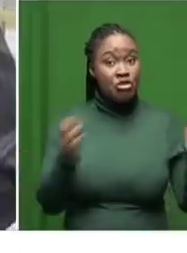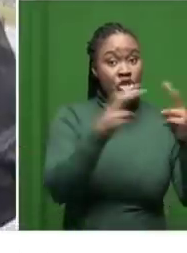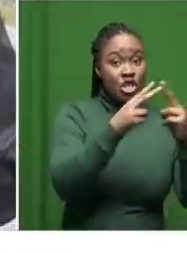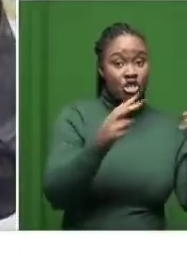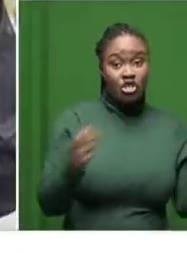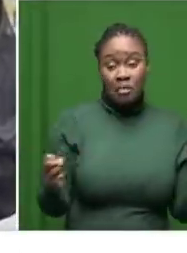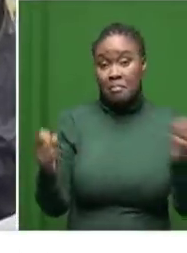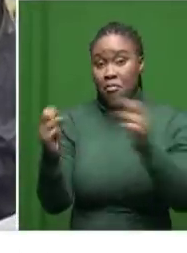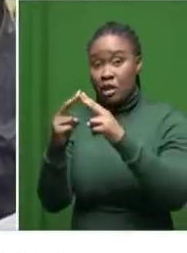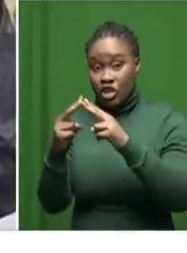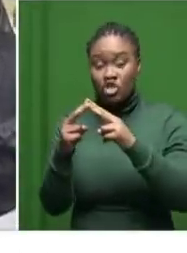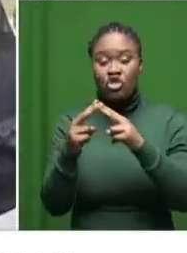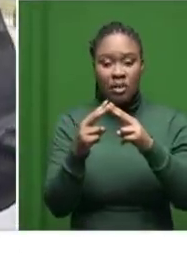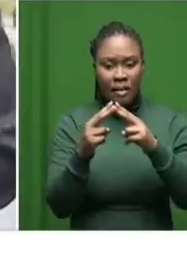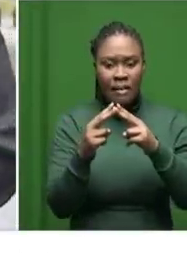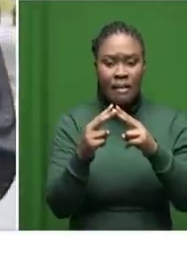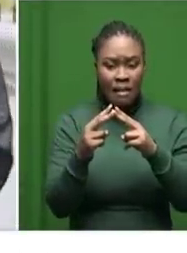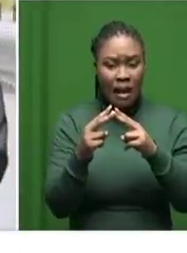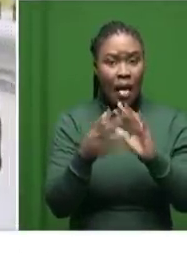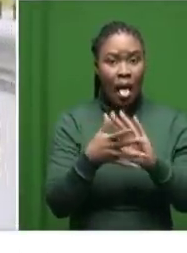well?